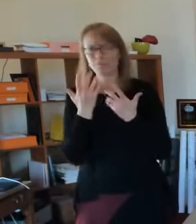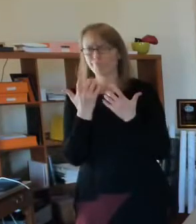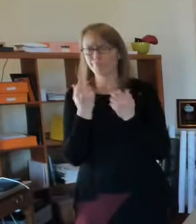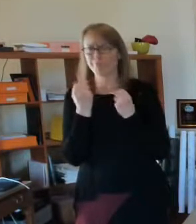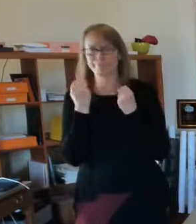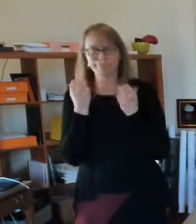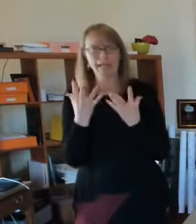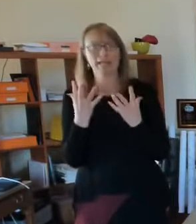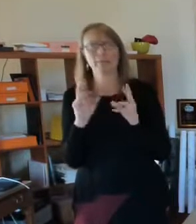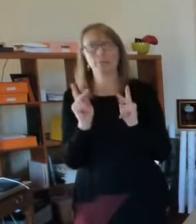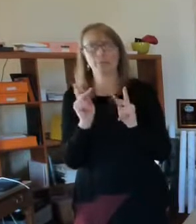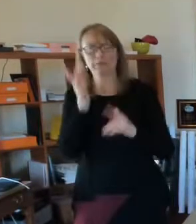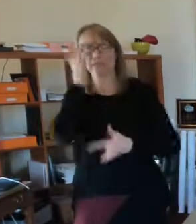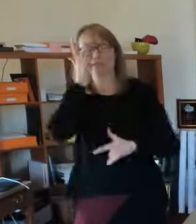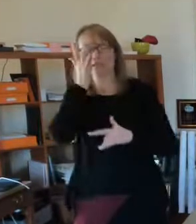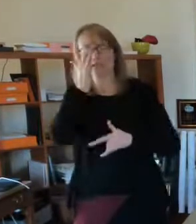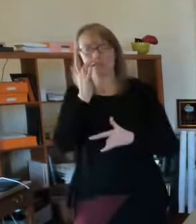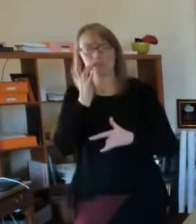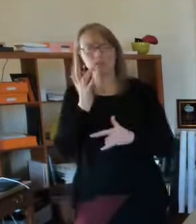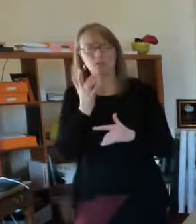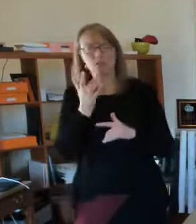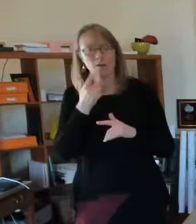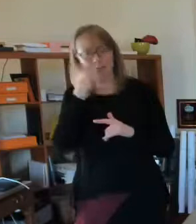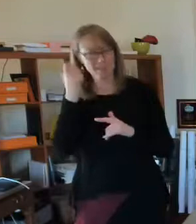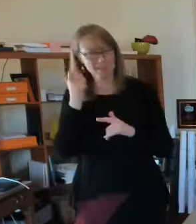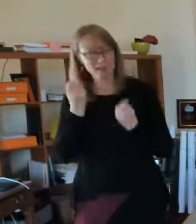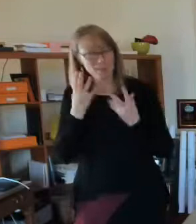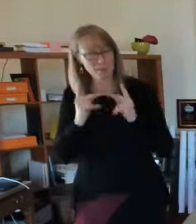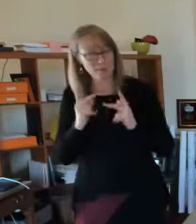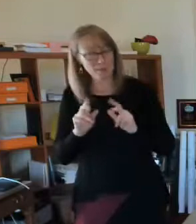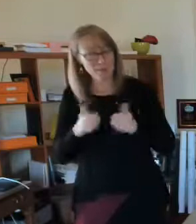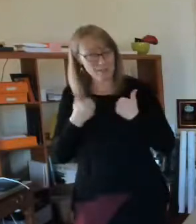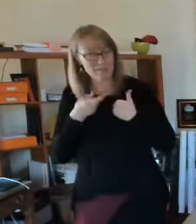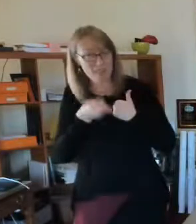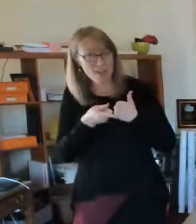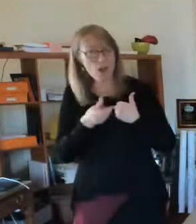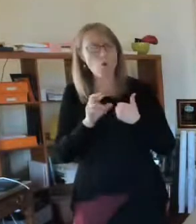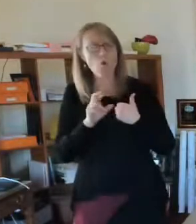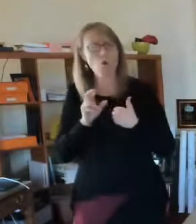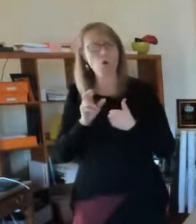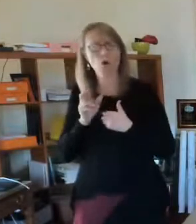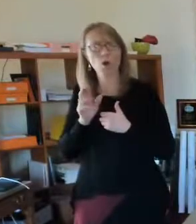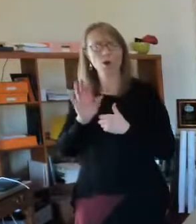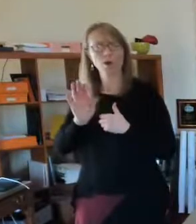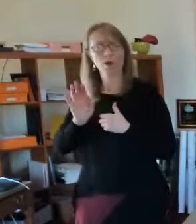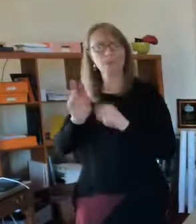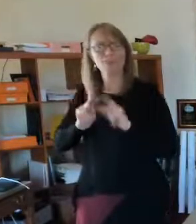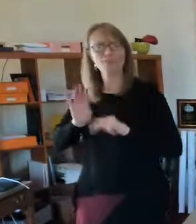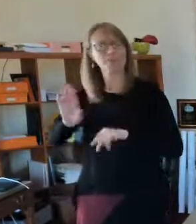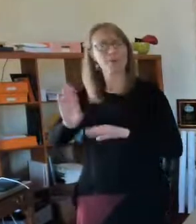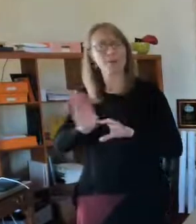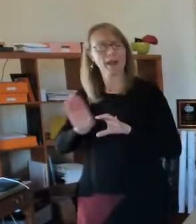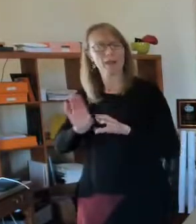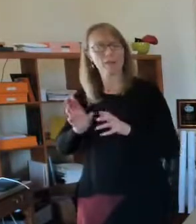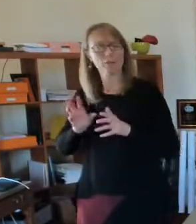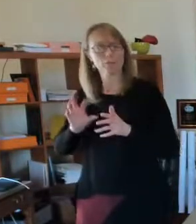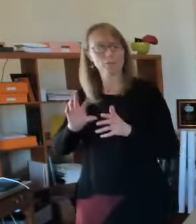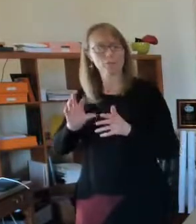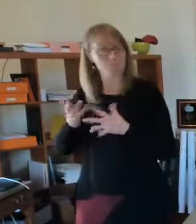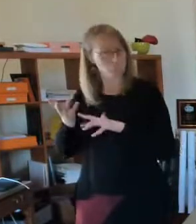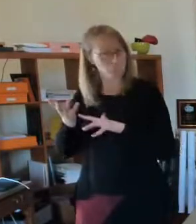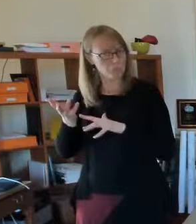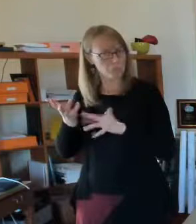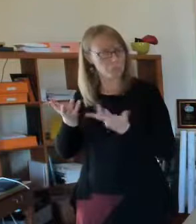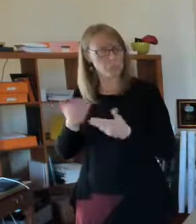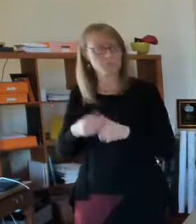thing? Dense population and personal behavior. We do have additional testing in South St. Louis